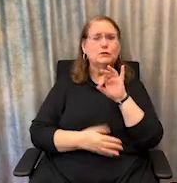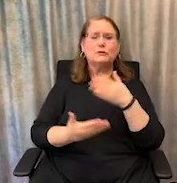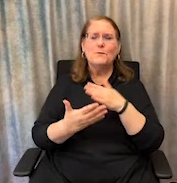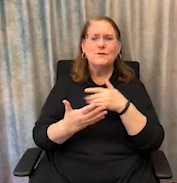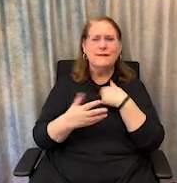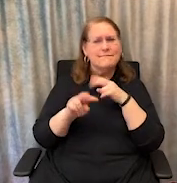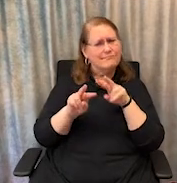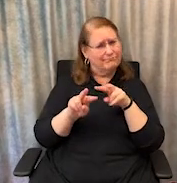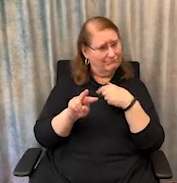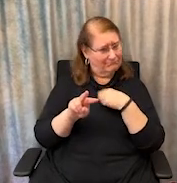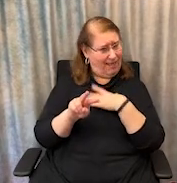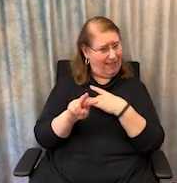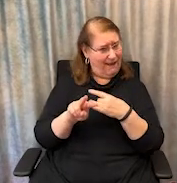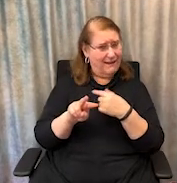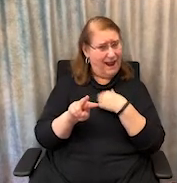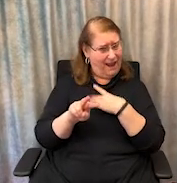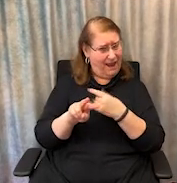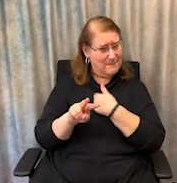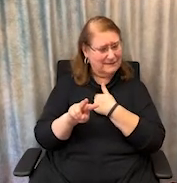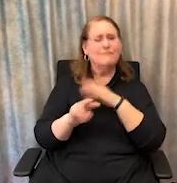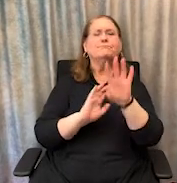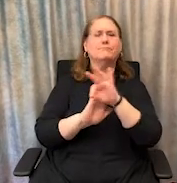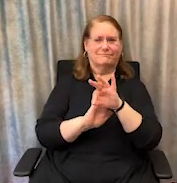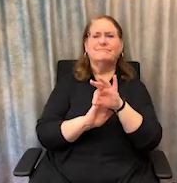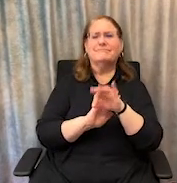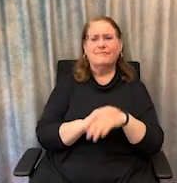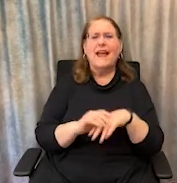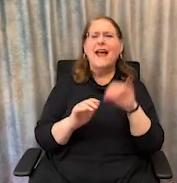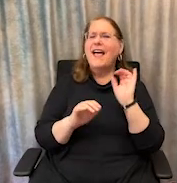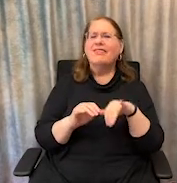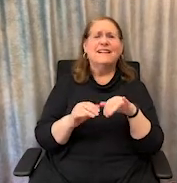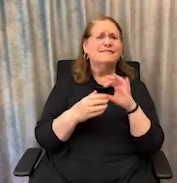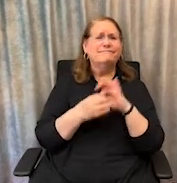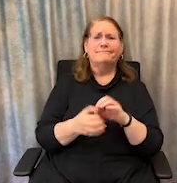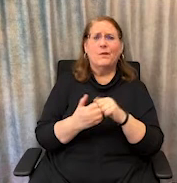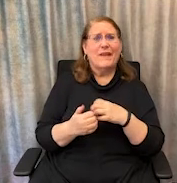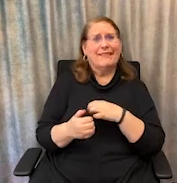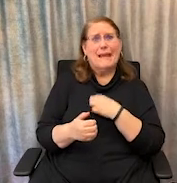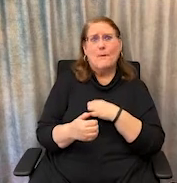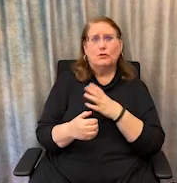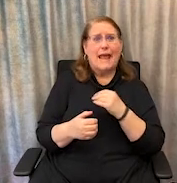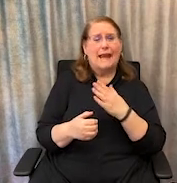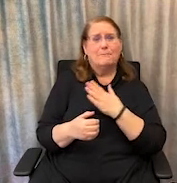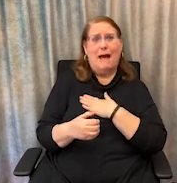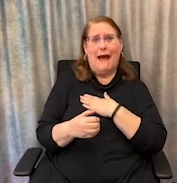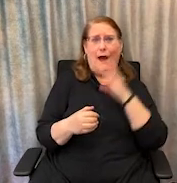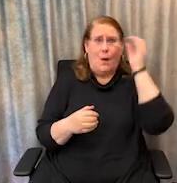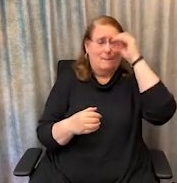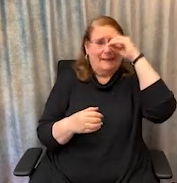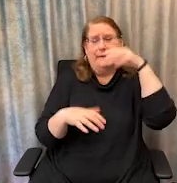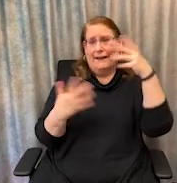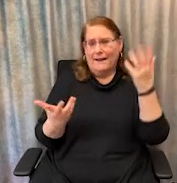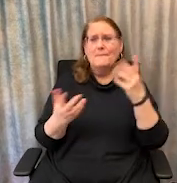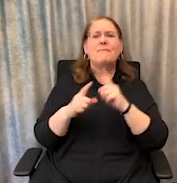when I choose music, I look if I like the music myself. And this is purely emotional and subjective. But